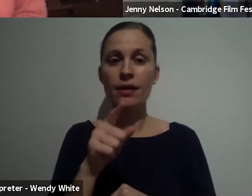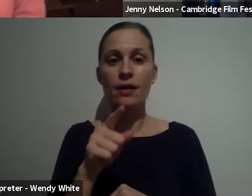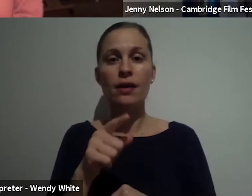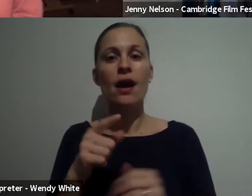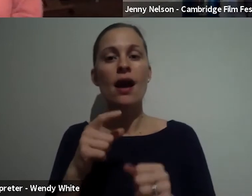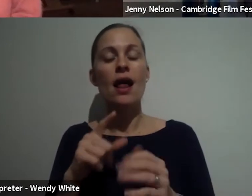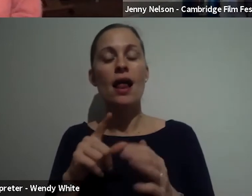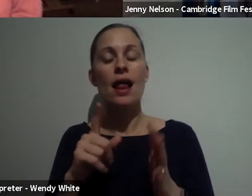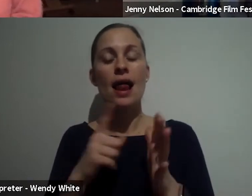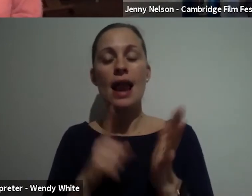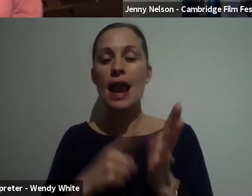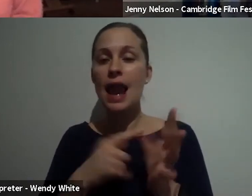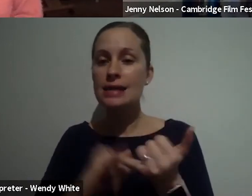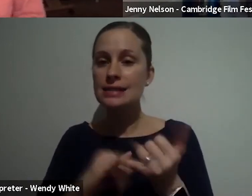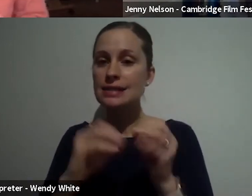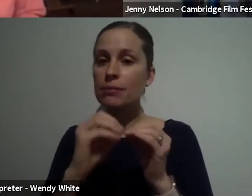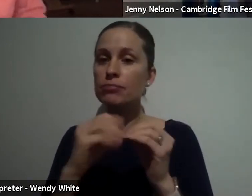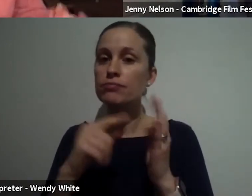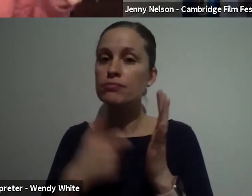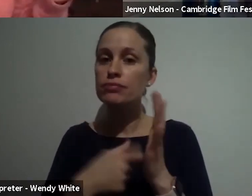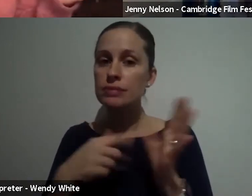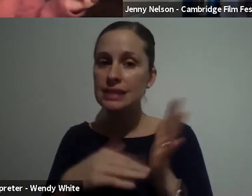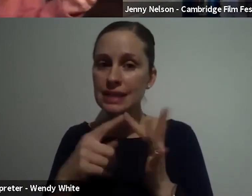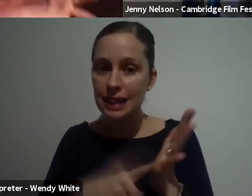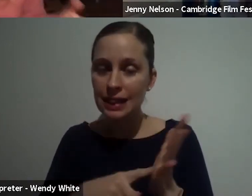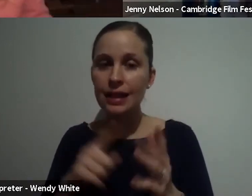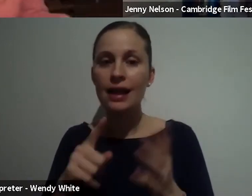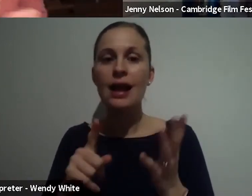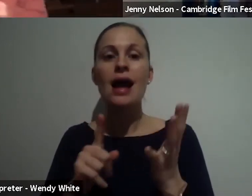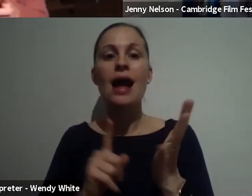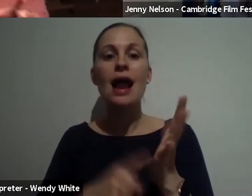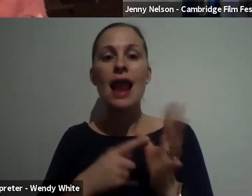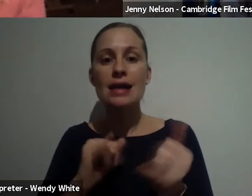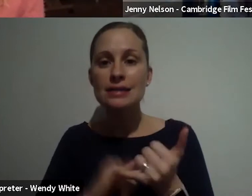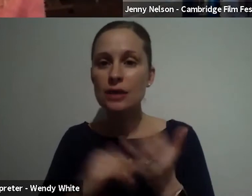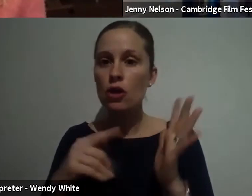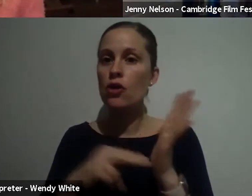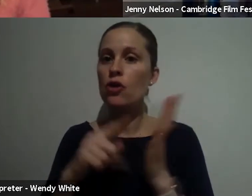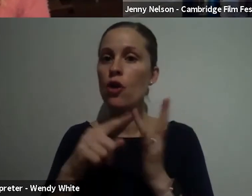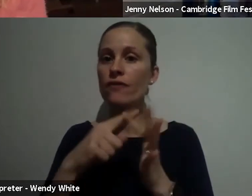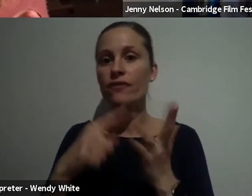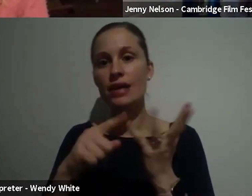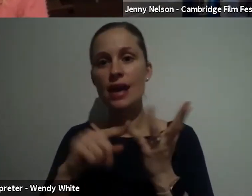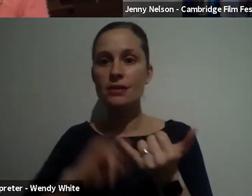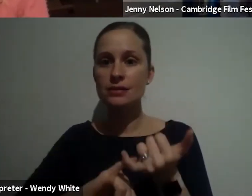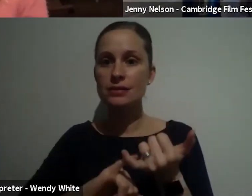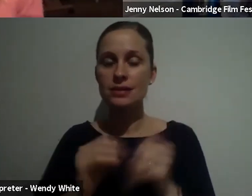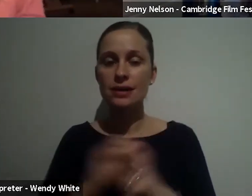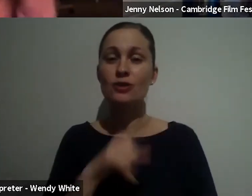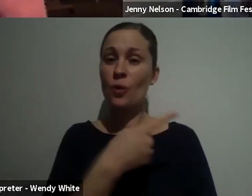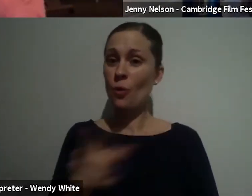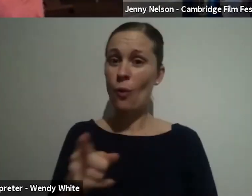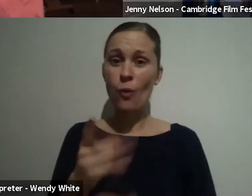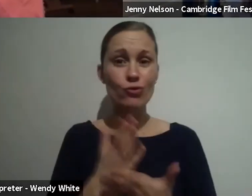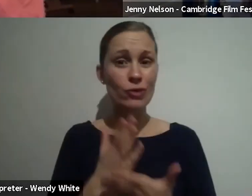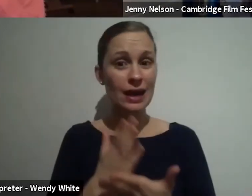said, and Las Novias, Timo Bayo. It was all music that was playing at that moment. And it was